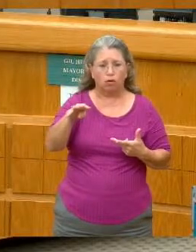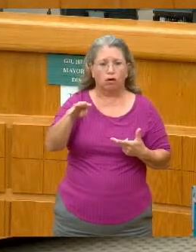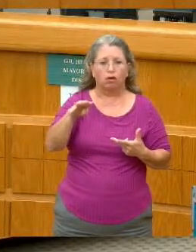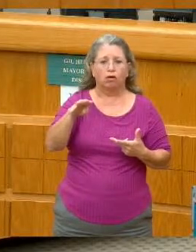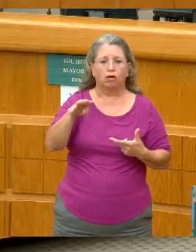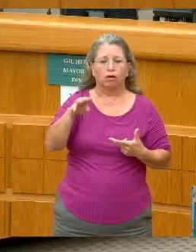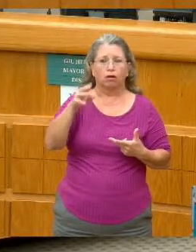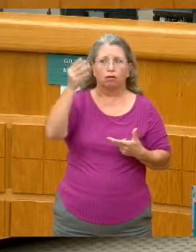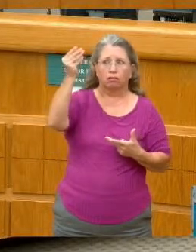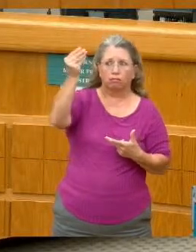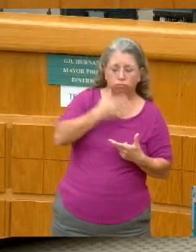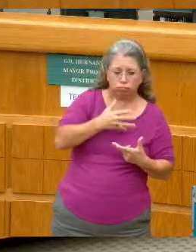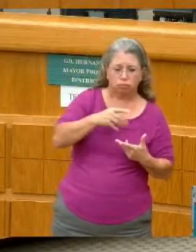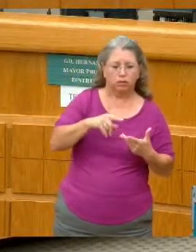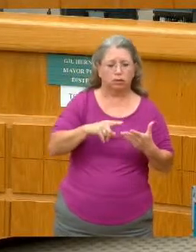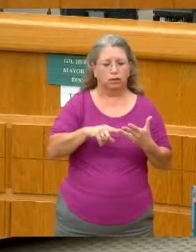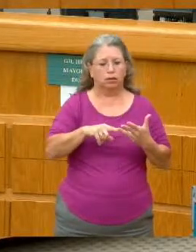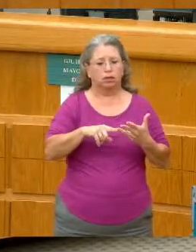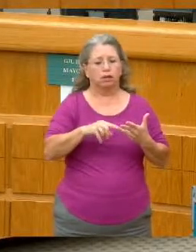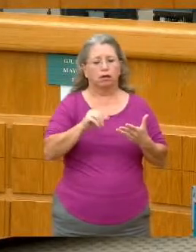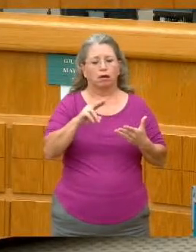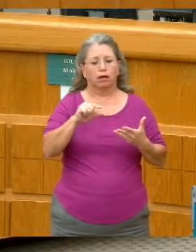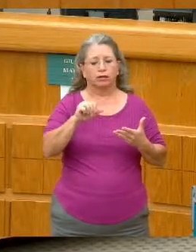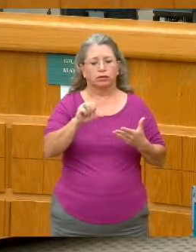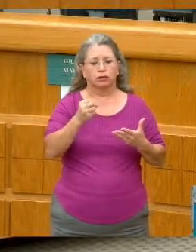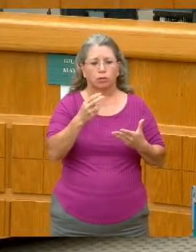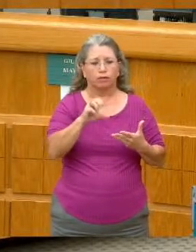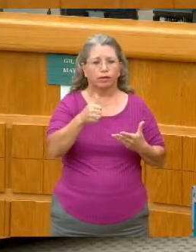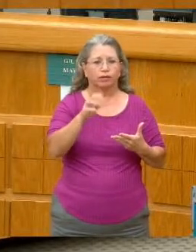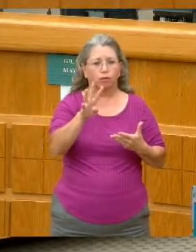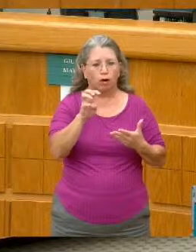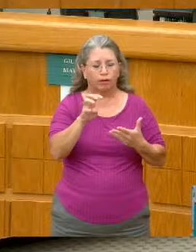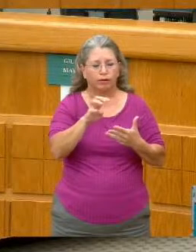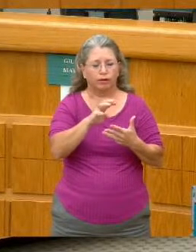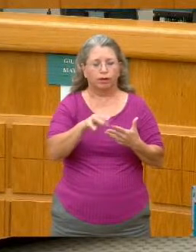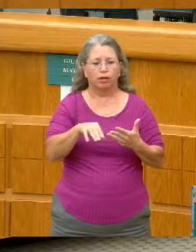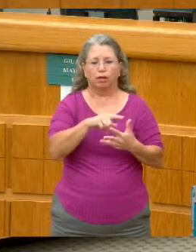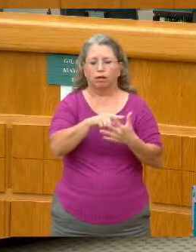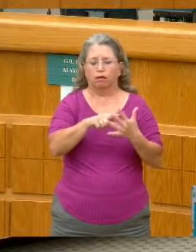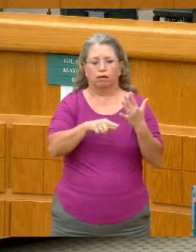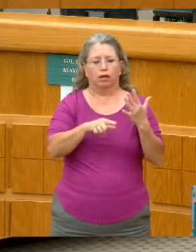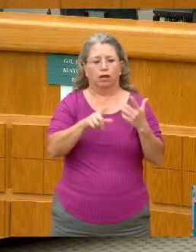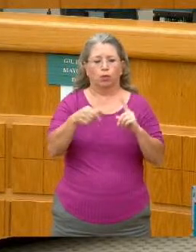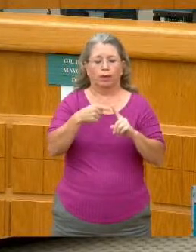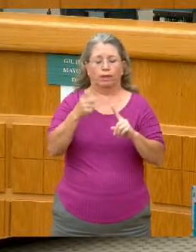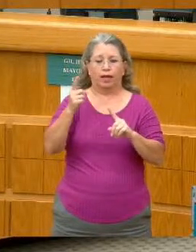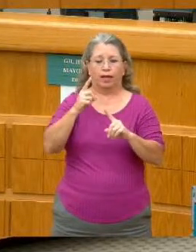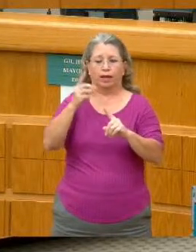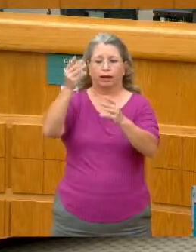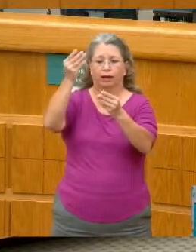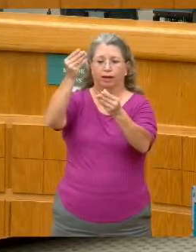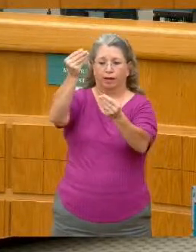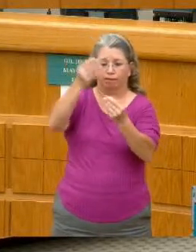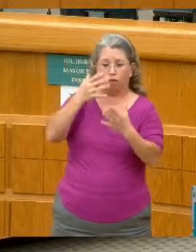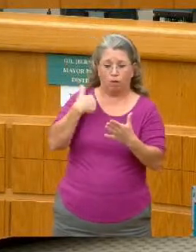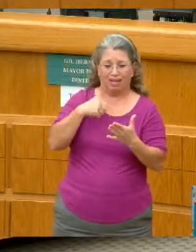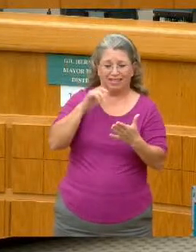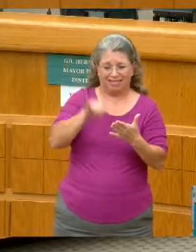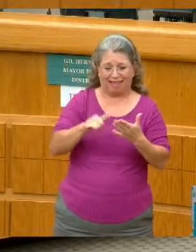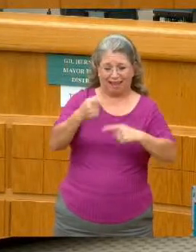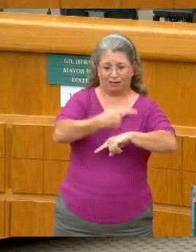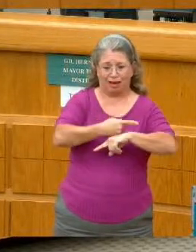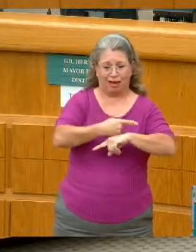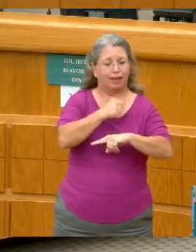And then August 12th, another 400 cases. And when they were given to us on that day, it doesn't mean that's the number of cases that were